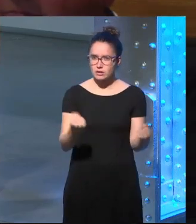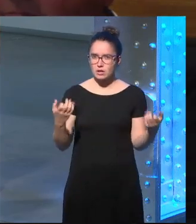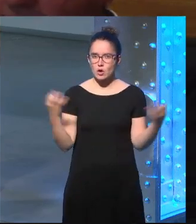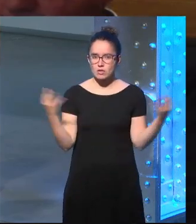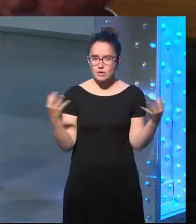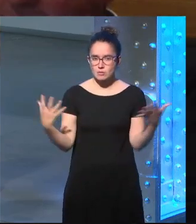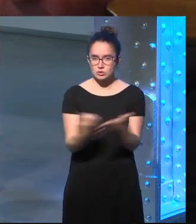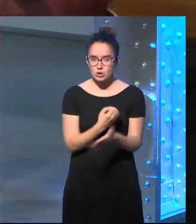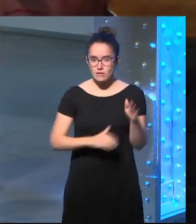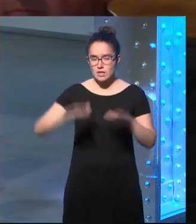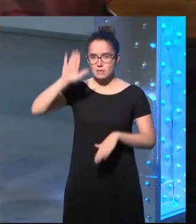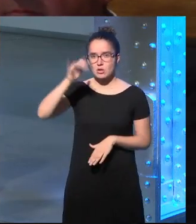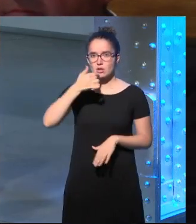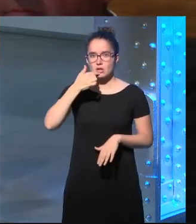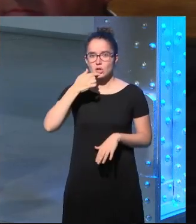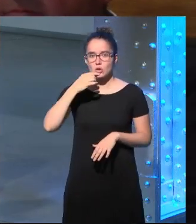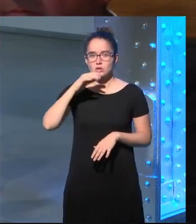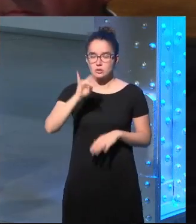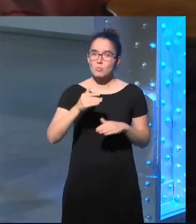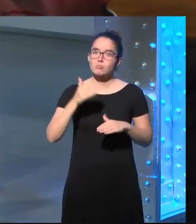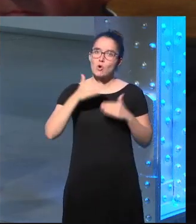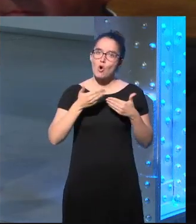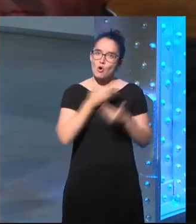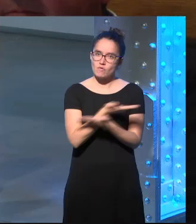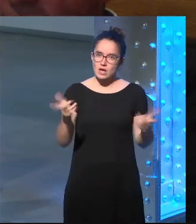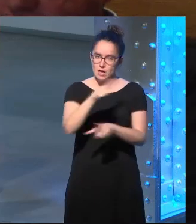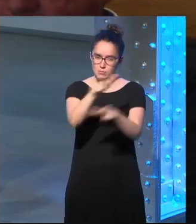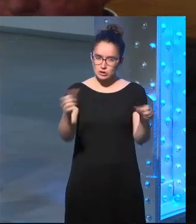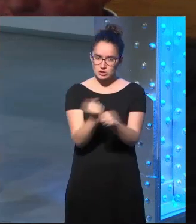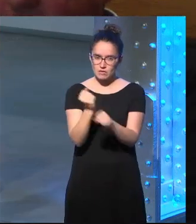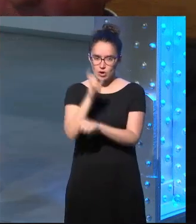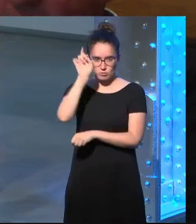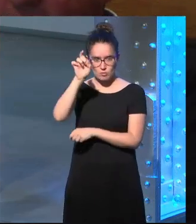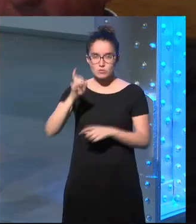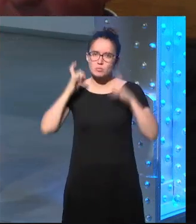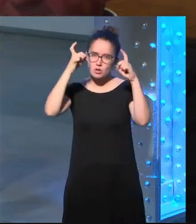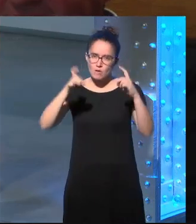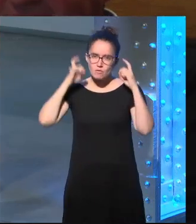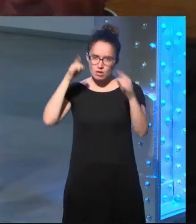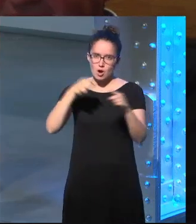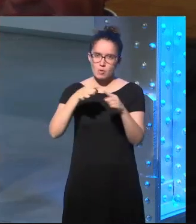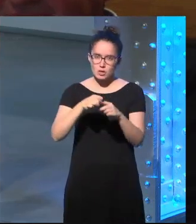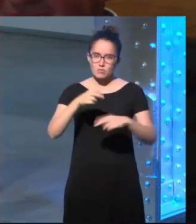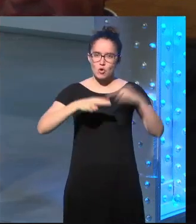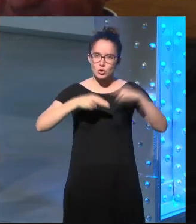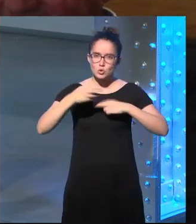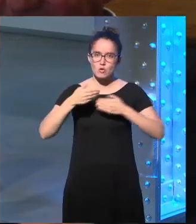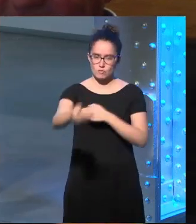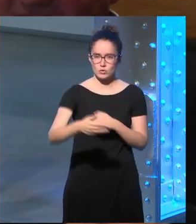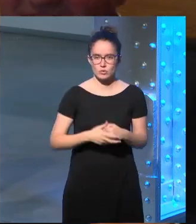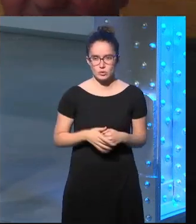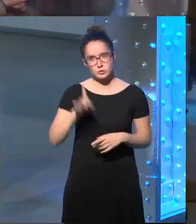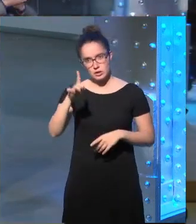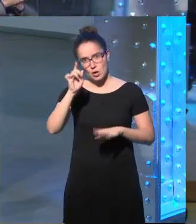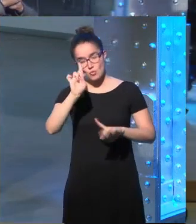teachers every day who are really struggling in the world, and I think that we should give them some trust, because they are making a